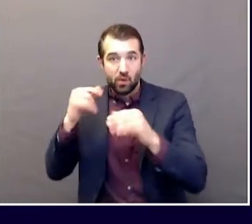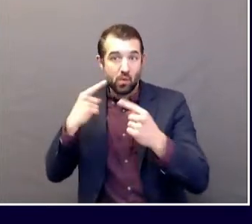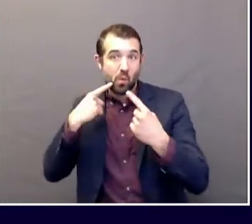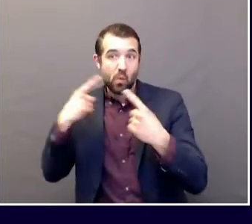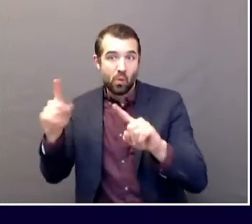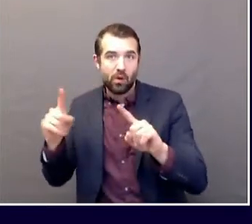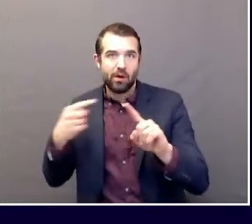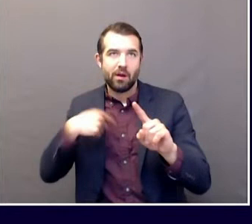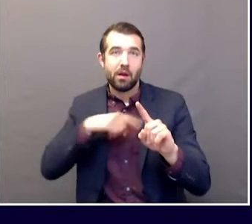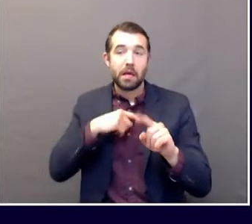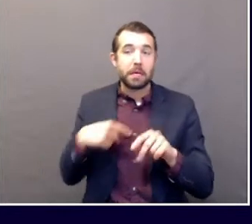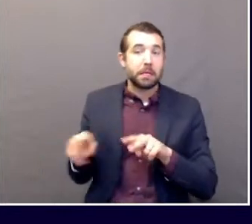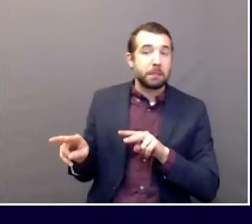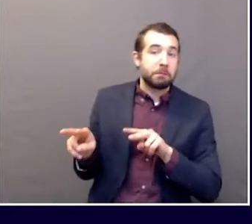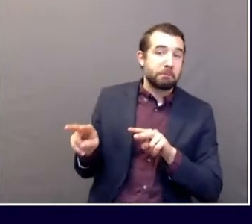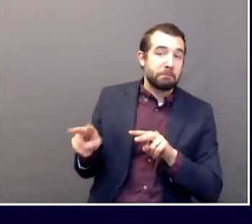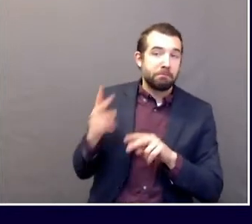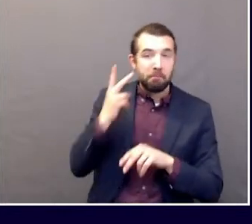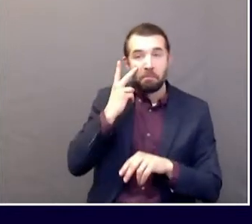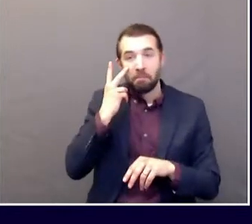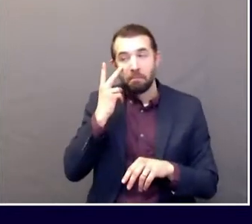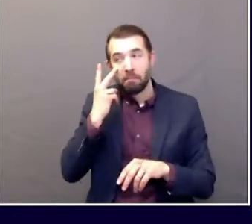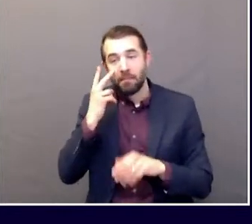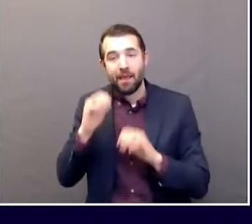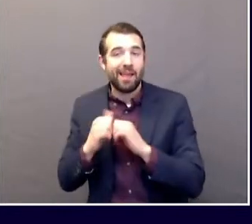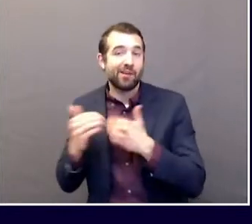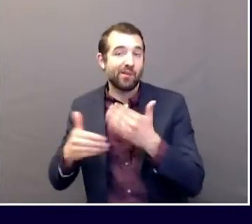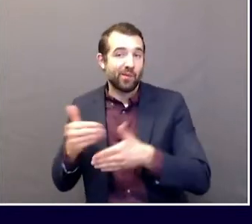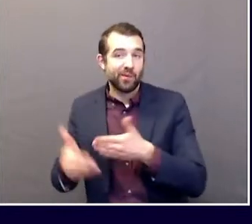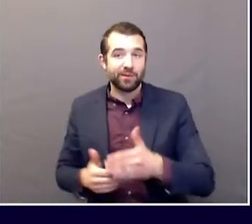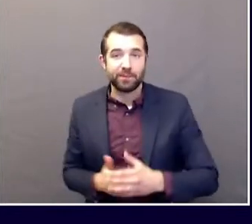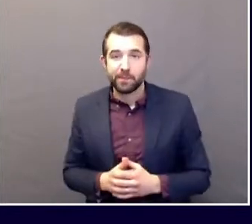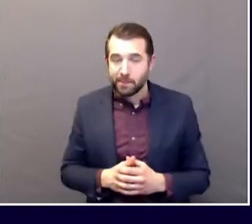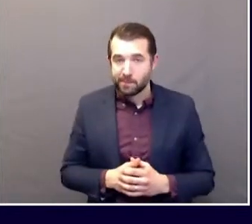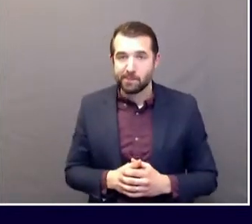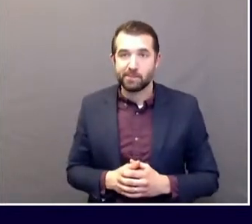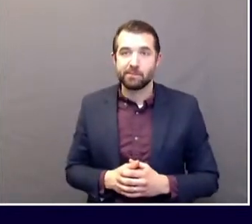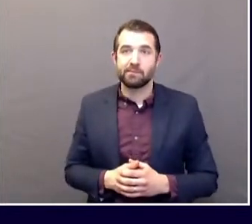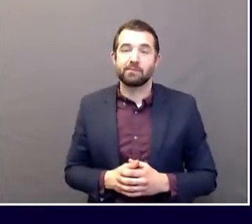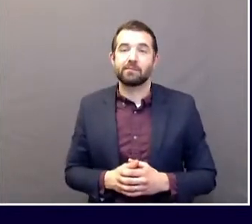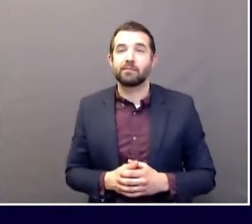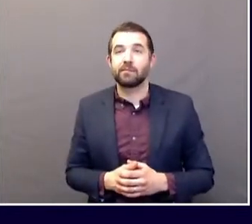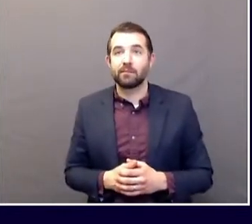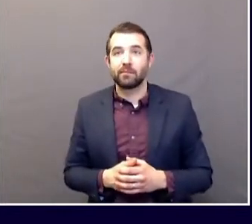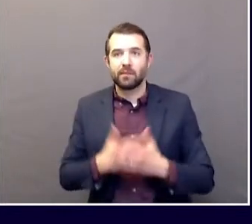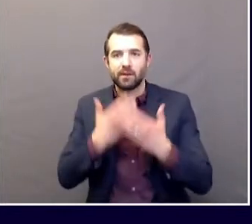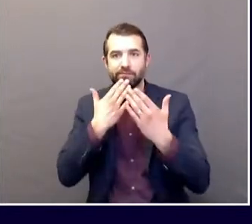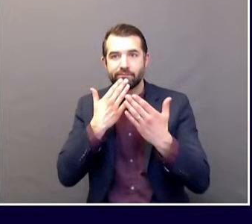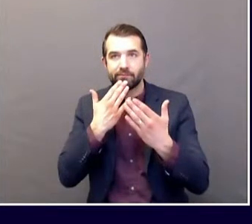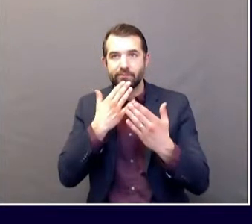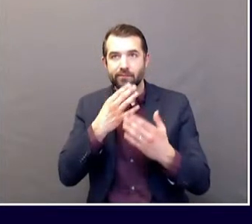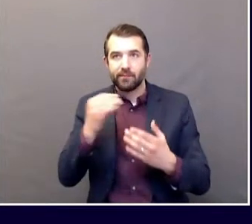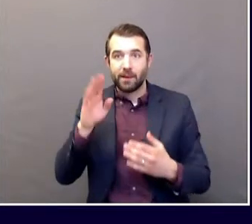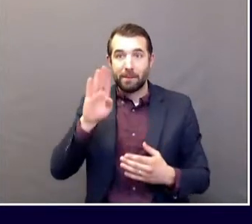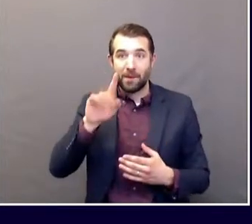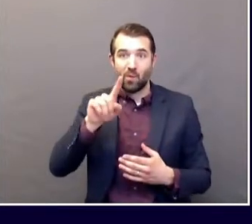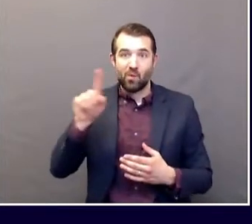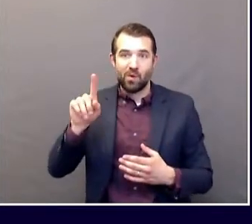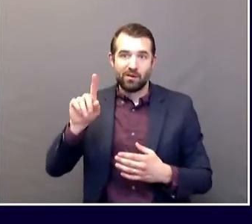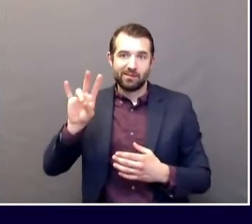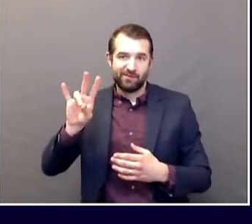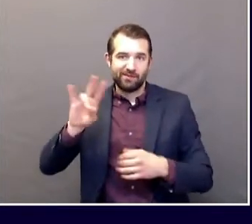now. And real quick, Dr. Shaw, were there any more variants detected today? There were not. Okay. We